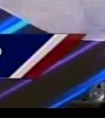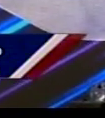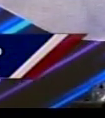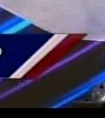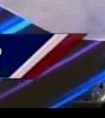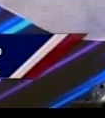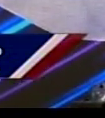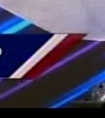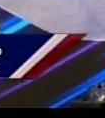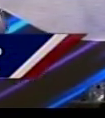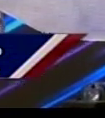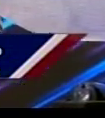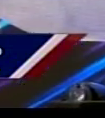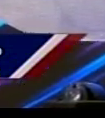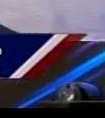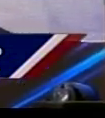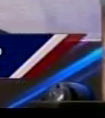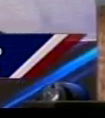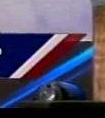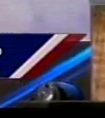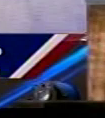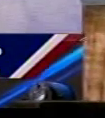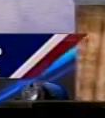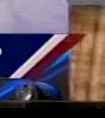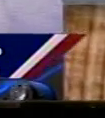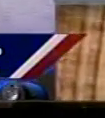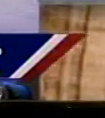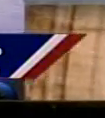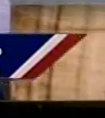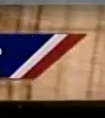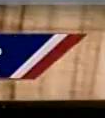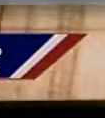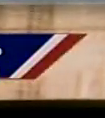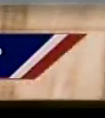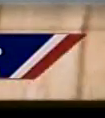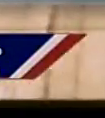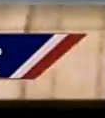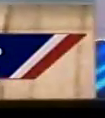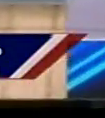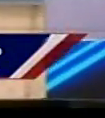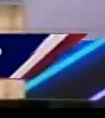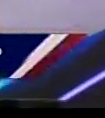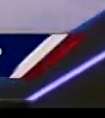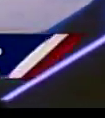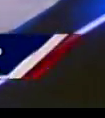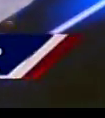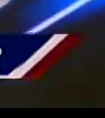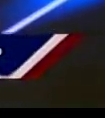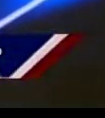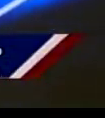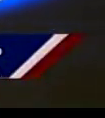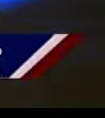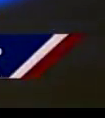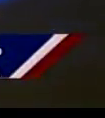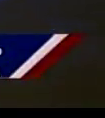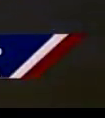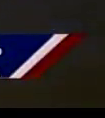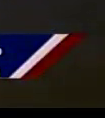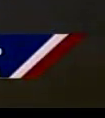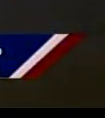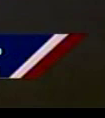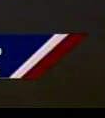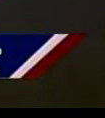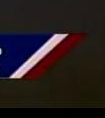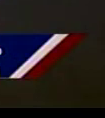cover of the Almighty. Look at verse 9, in verse 9, because thou hast made the Lord, which